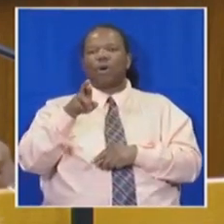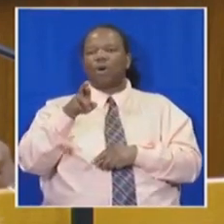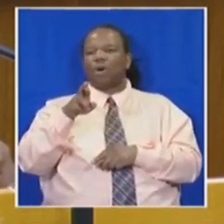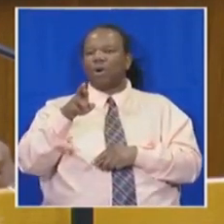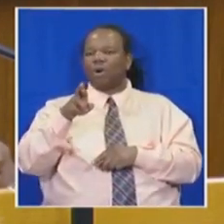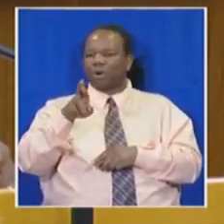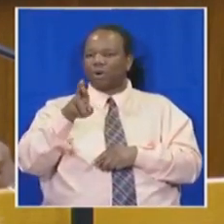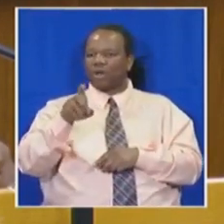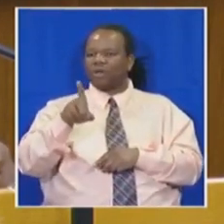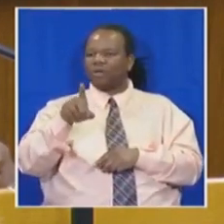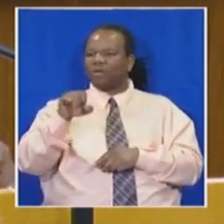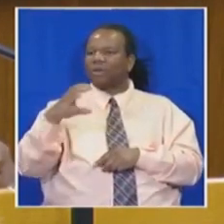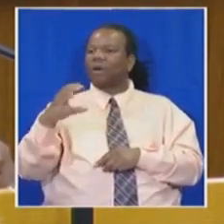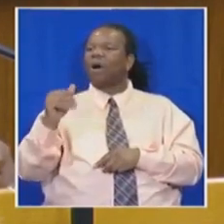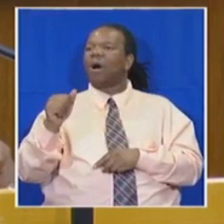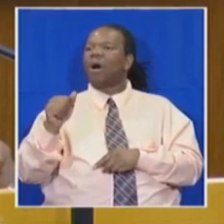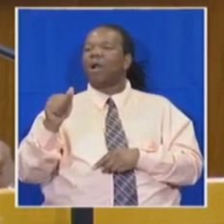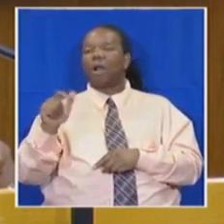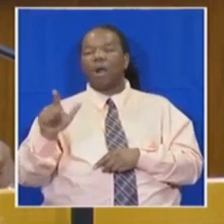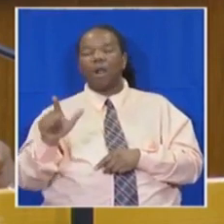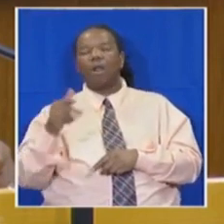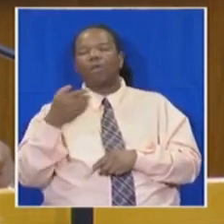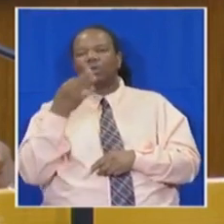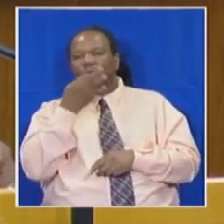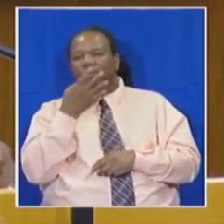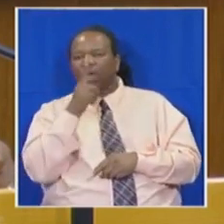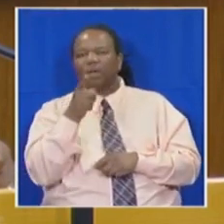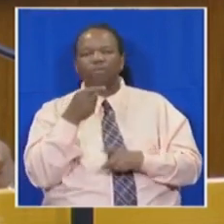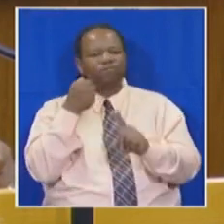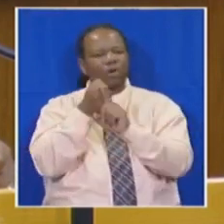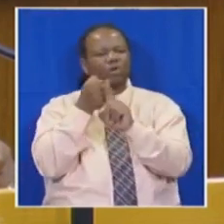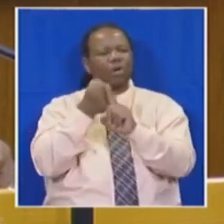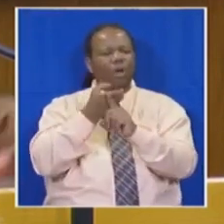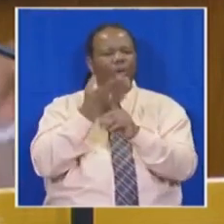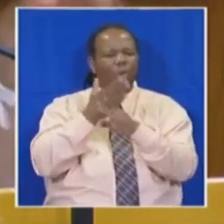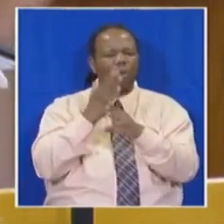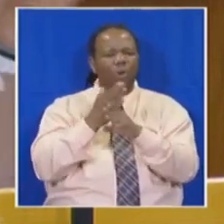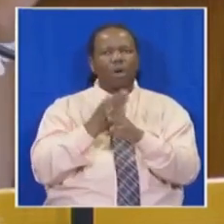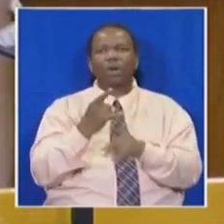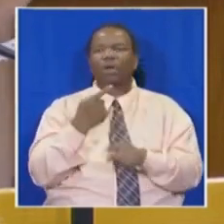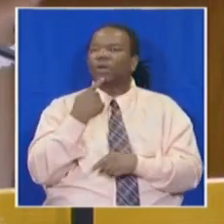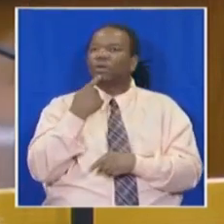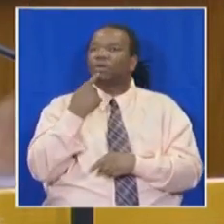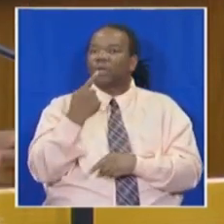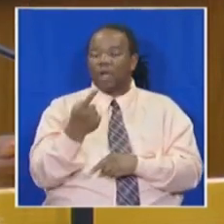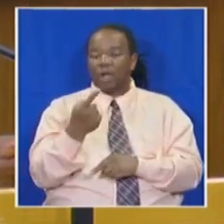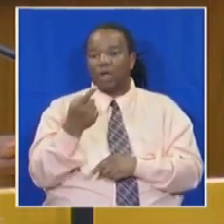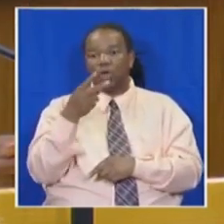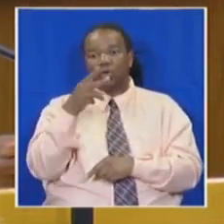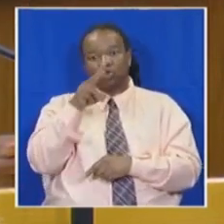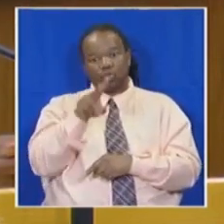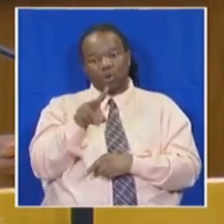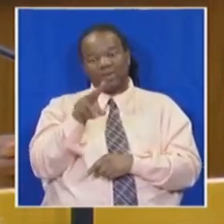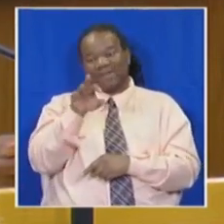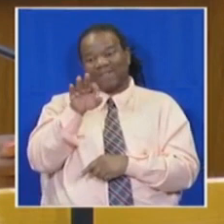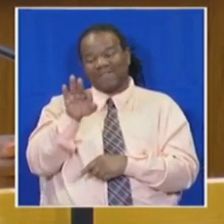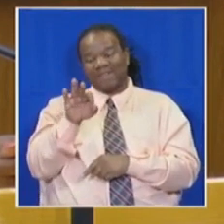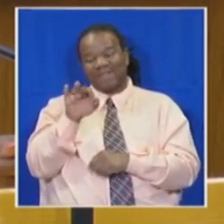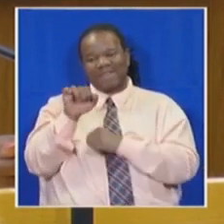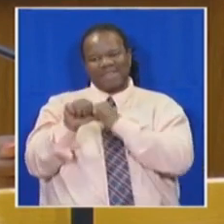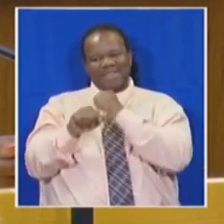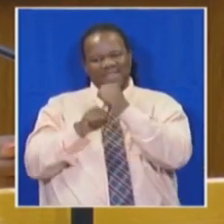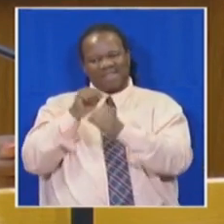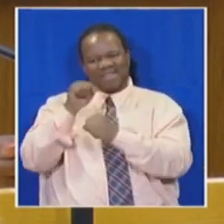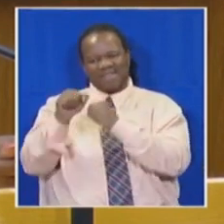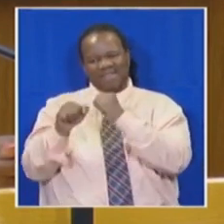speech in a desperate attempt to excite the nation after your 23 years as the ANC